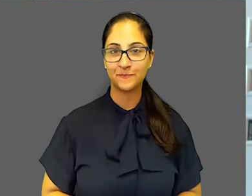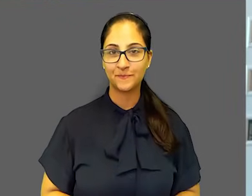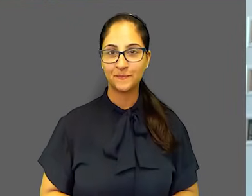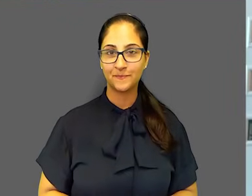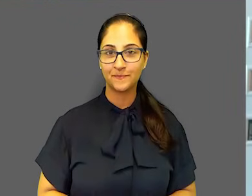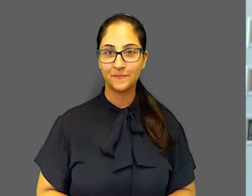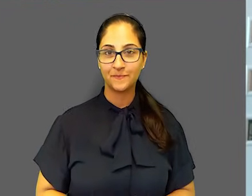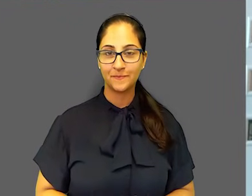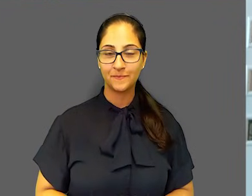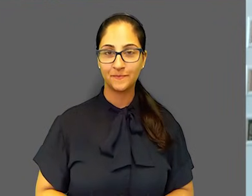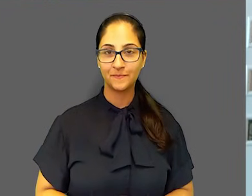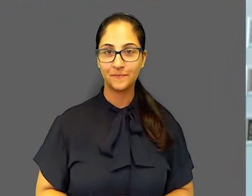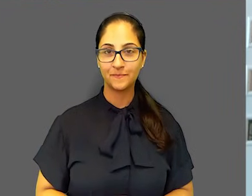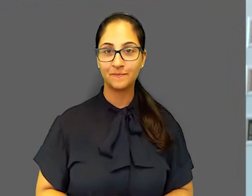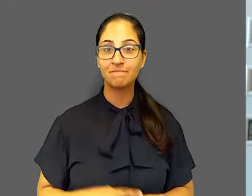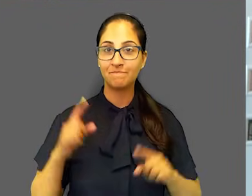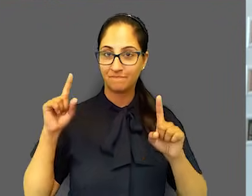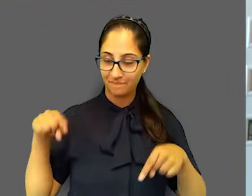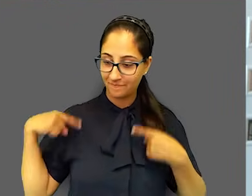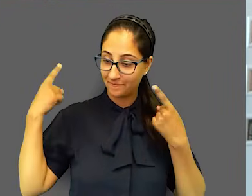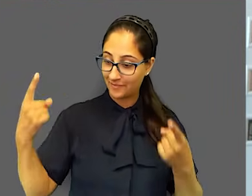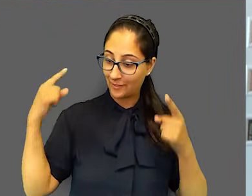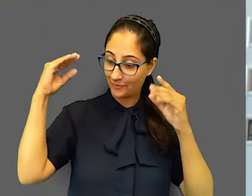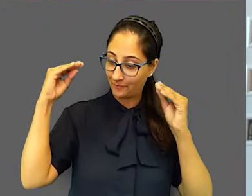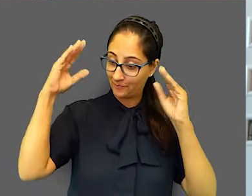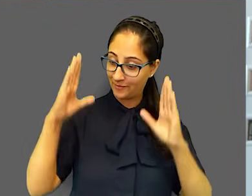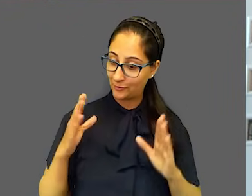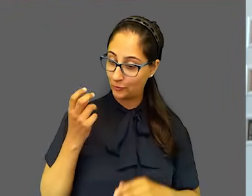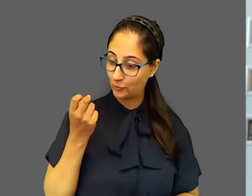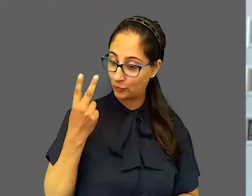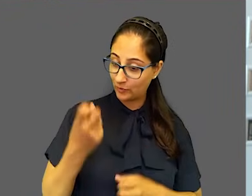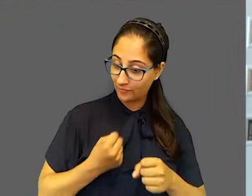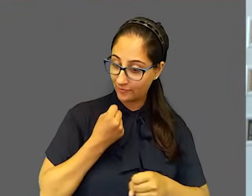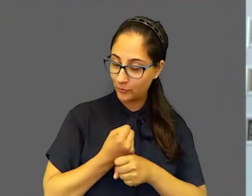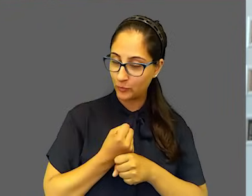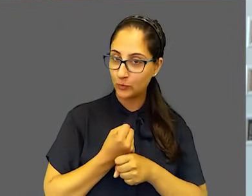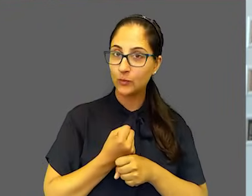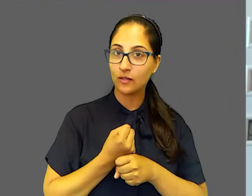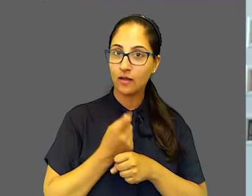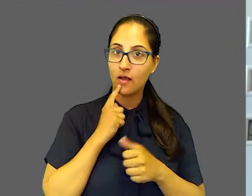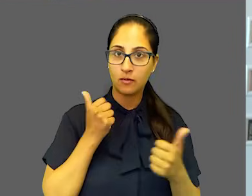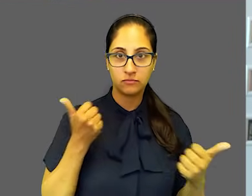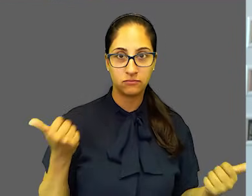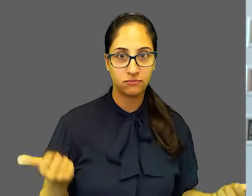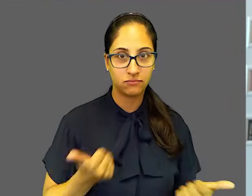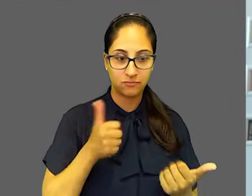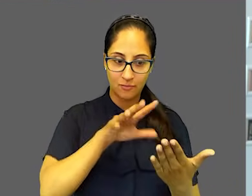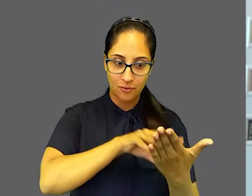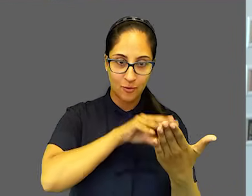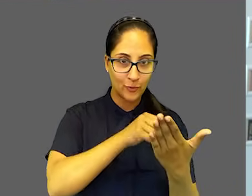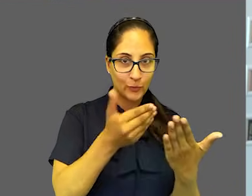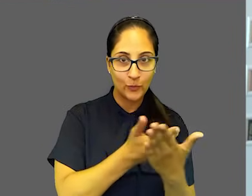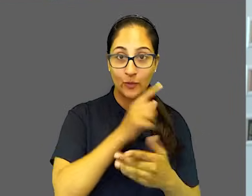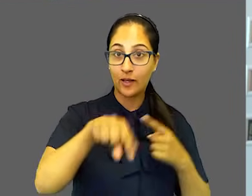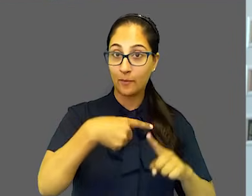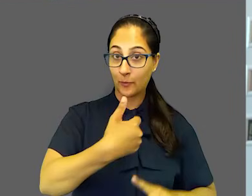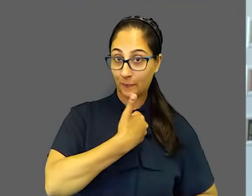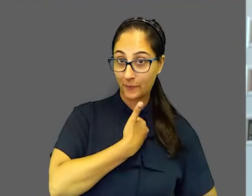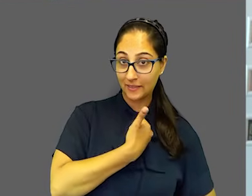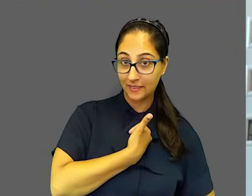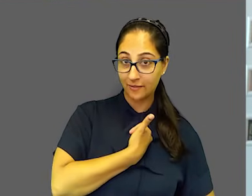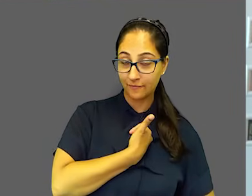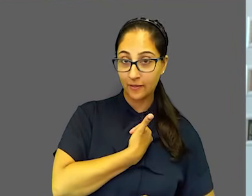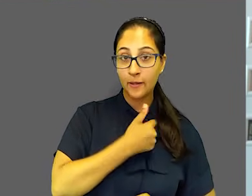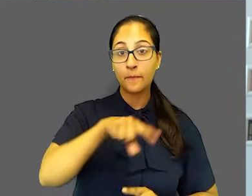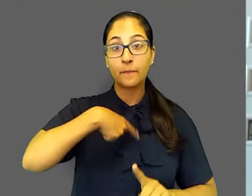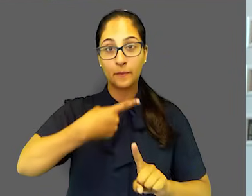journey for so long, I've learned about myself, and I've learned that what we are doing